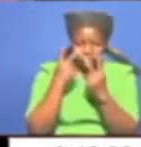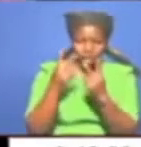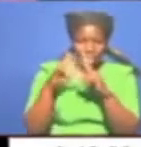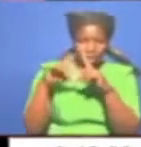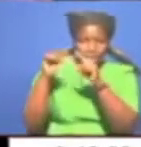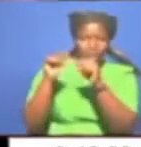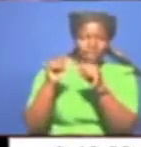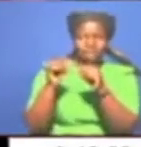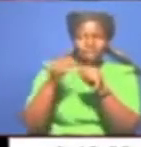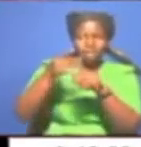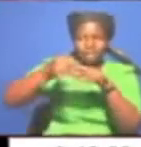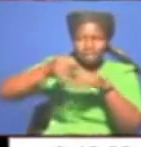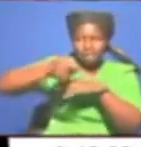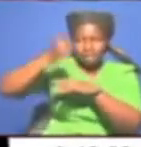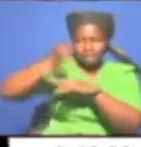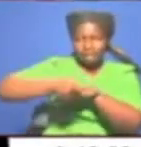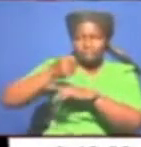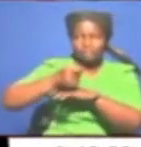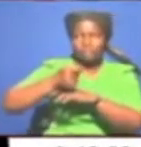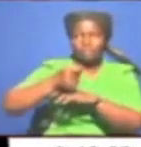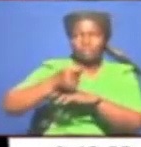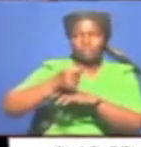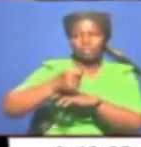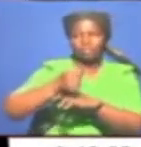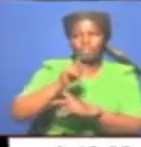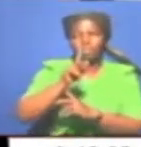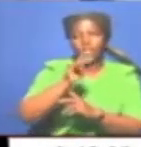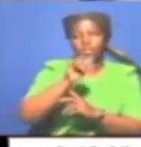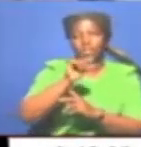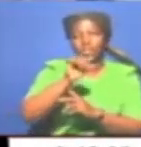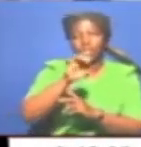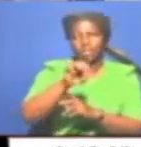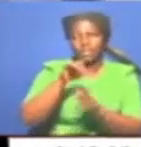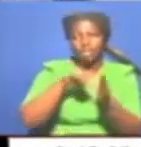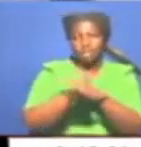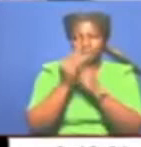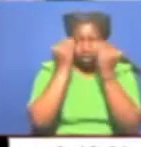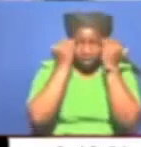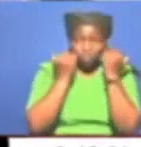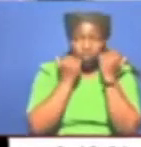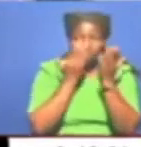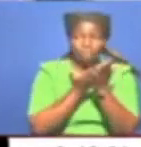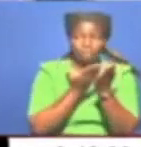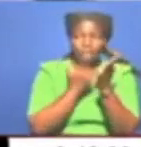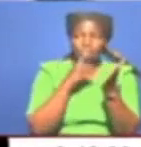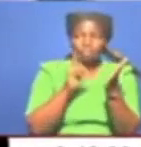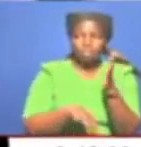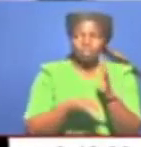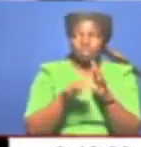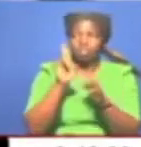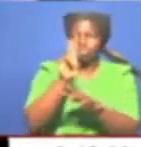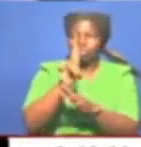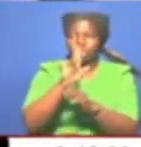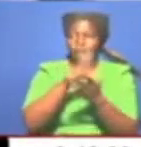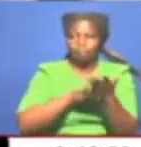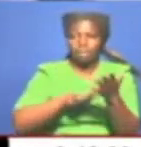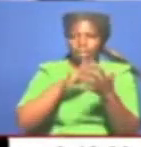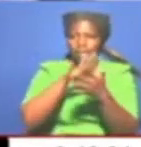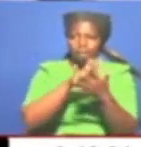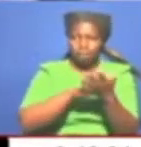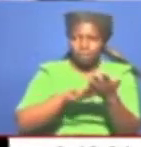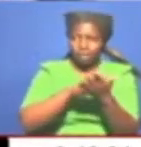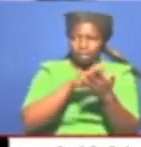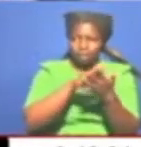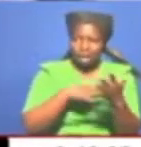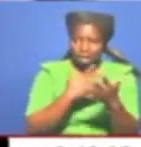Patrick Kiage, Justice in the Court of Appeal, he said he was using the basic structure doctrine as a defense mechanism for the Constitution.